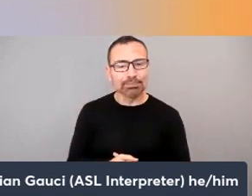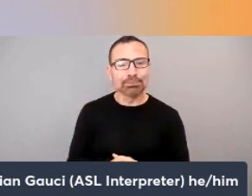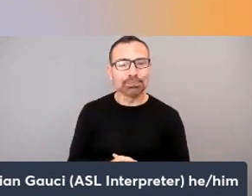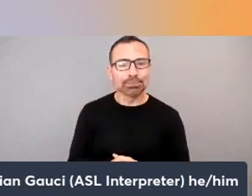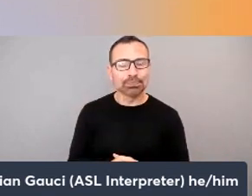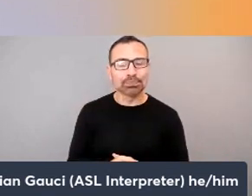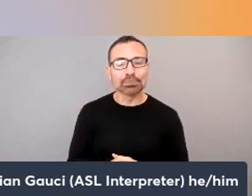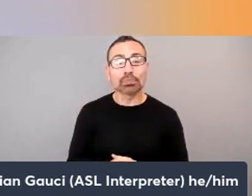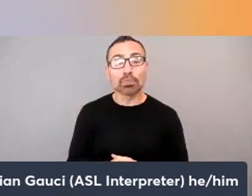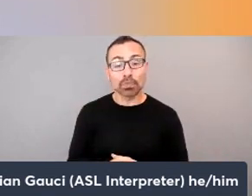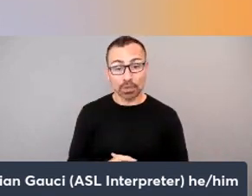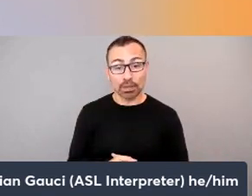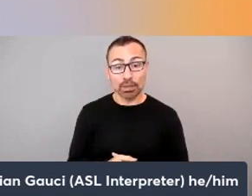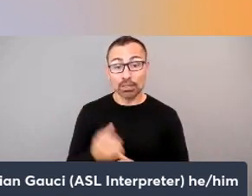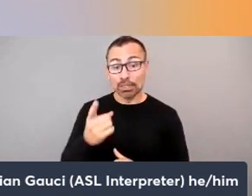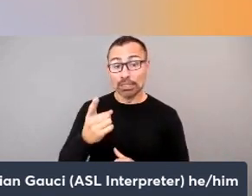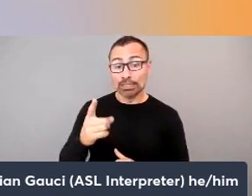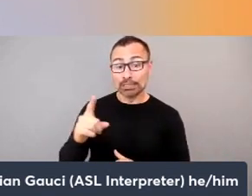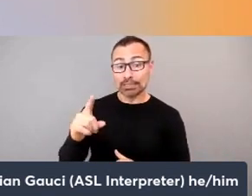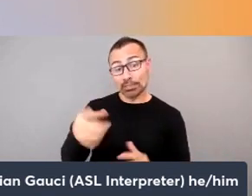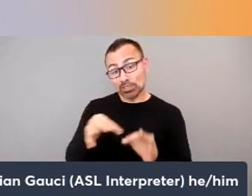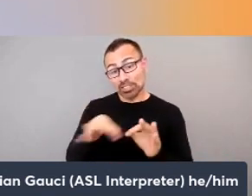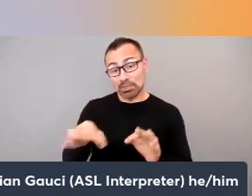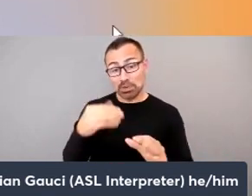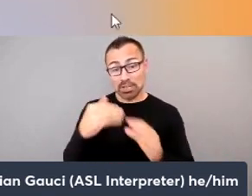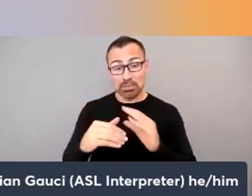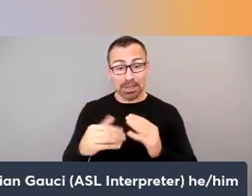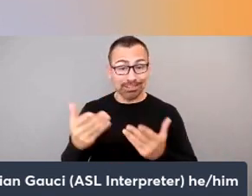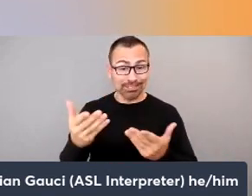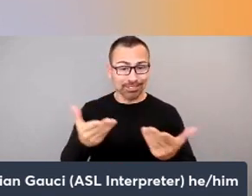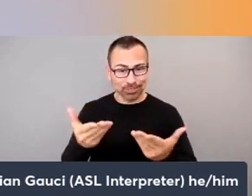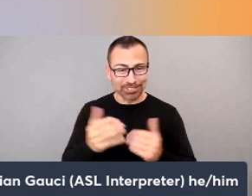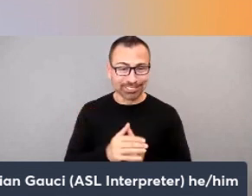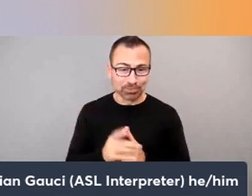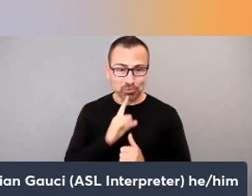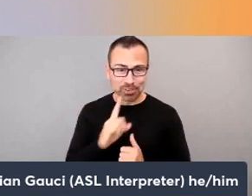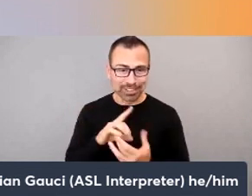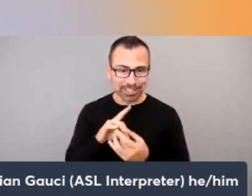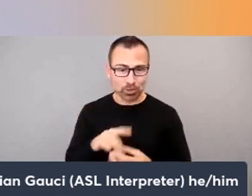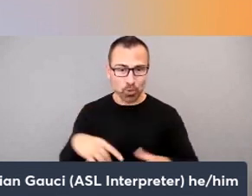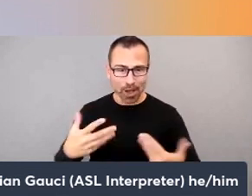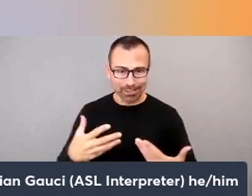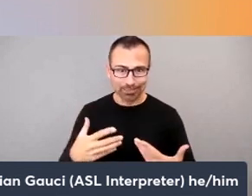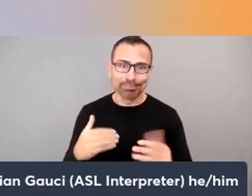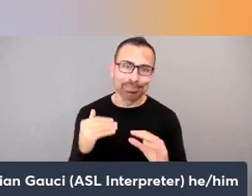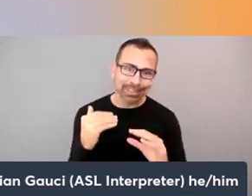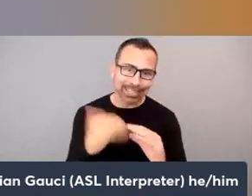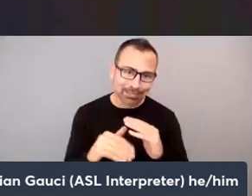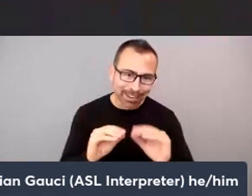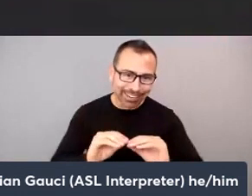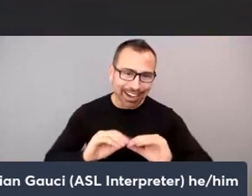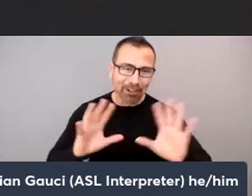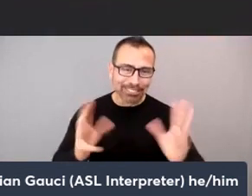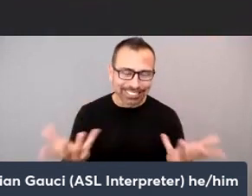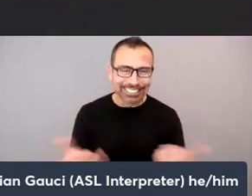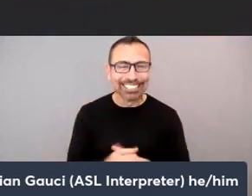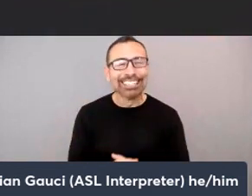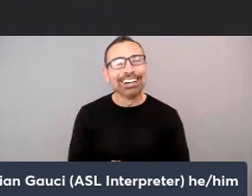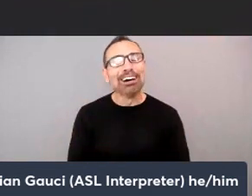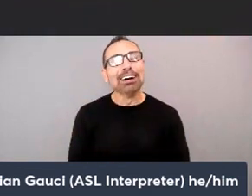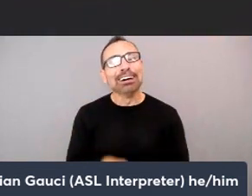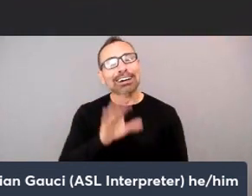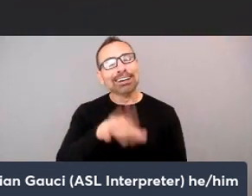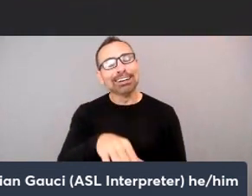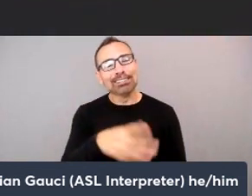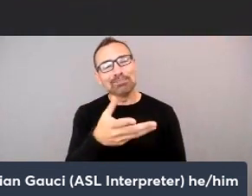So obviously, simple email service has a lot to do with email, as you can imagine. And one second, let me advance my slide here. So